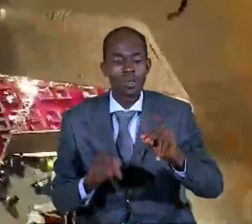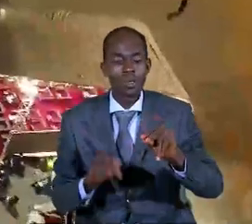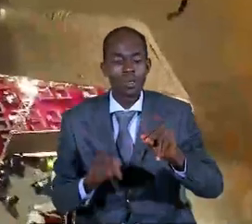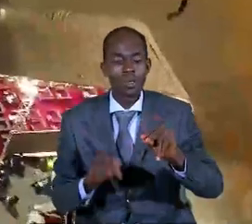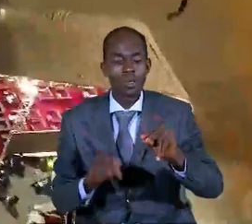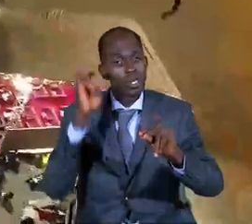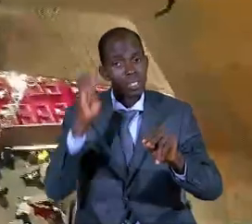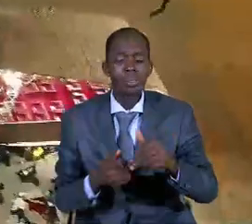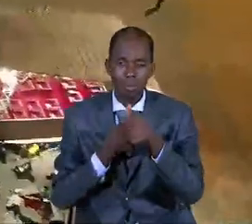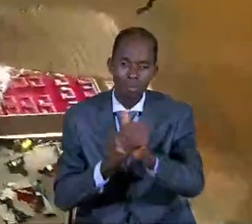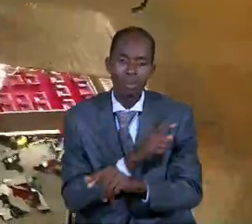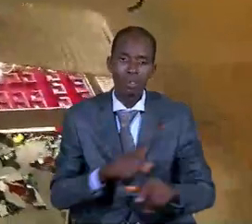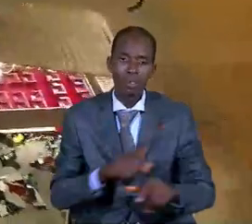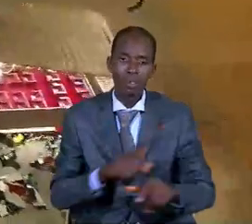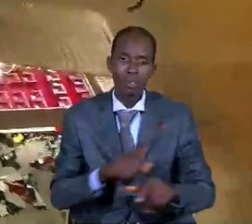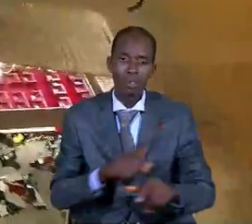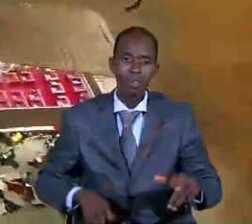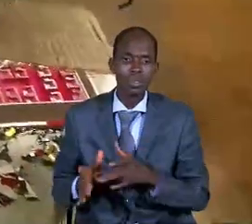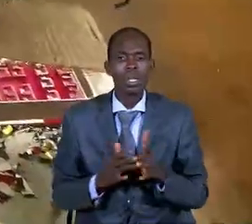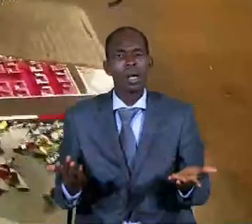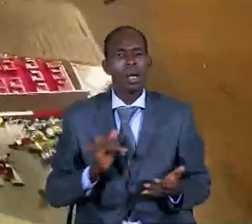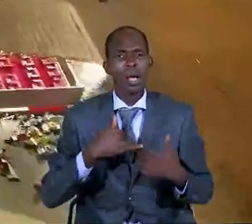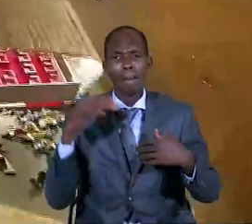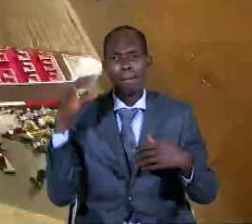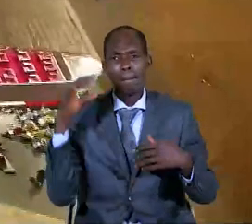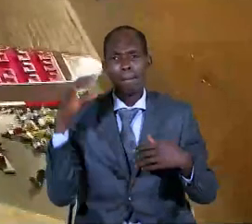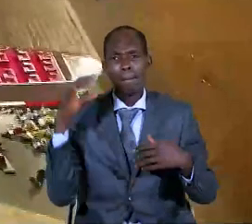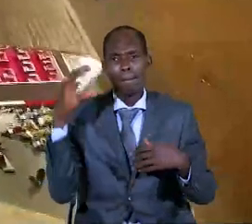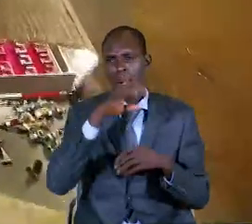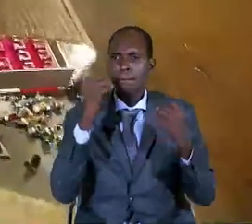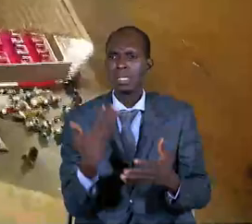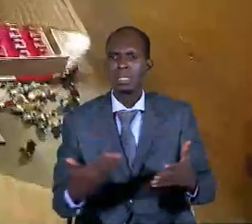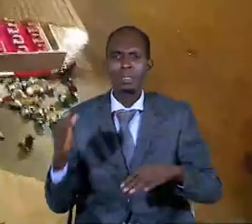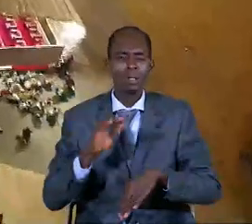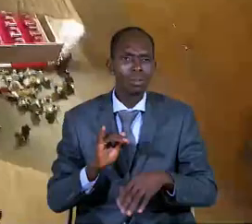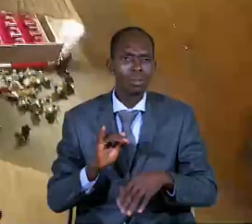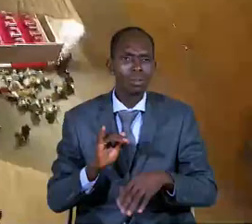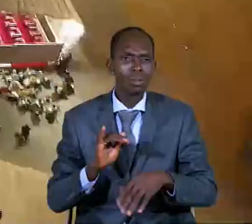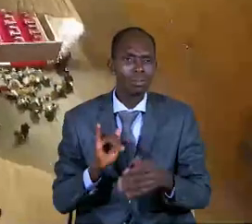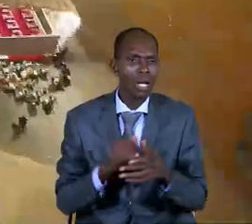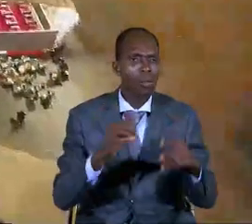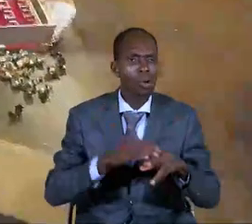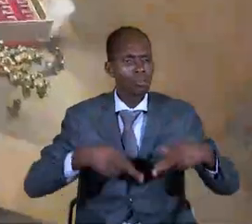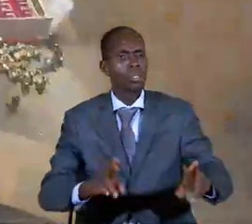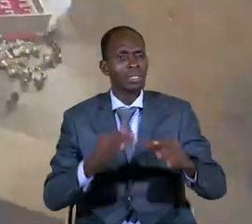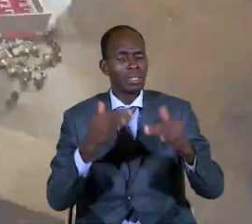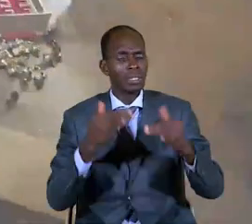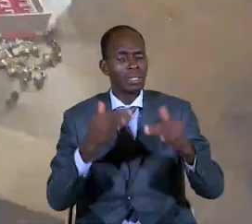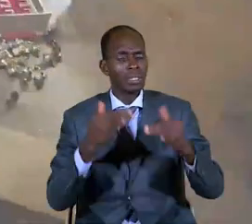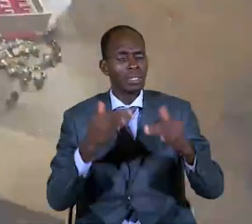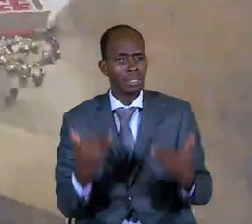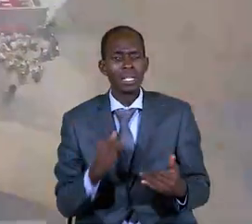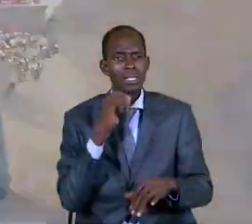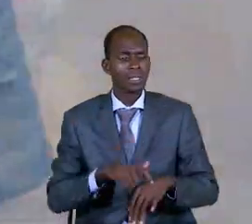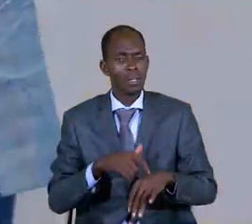in society. All the things that happened at the parks and at the crossroads. I've missed that a lot of times. And now